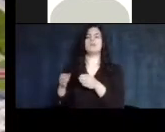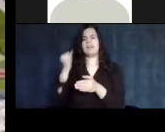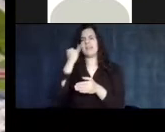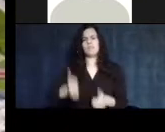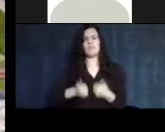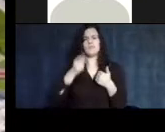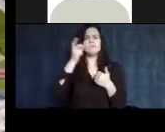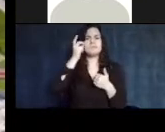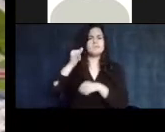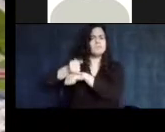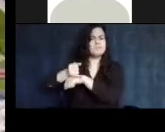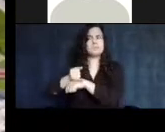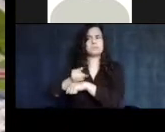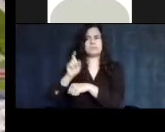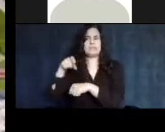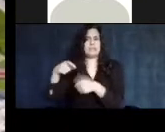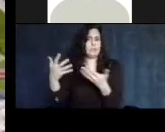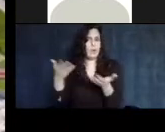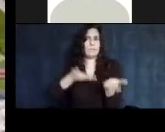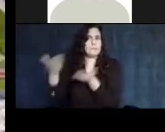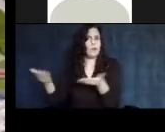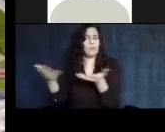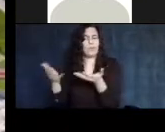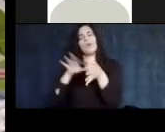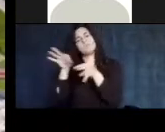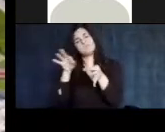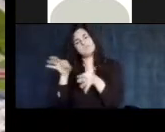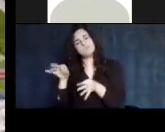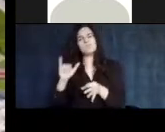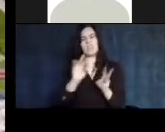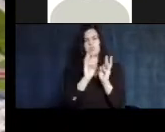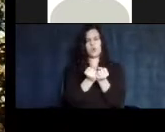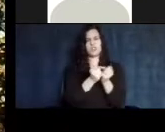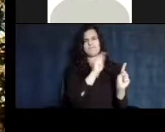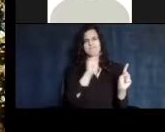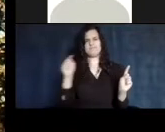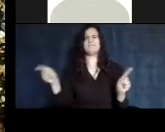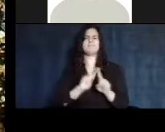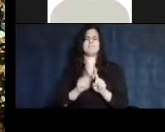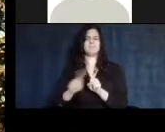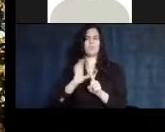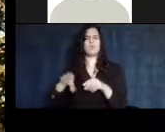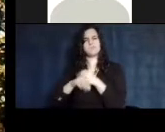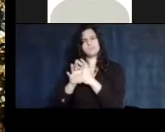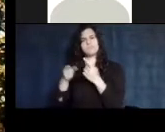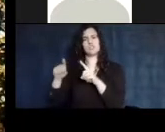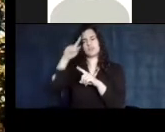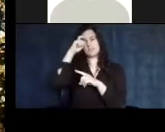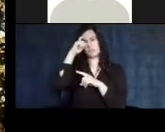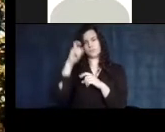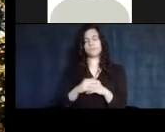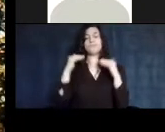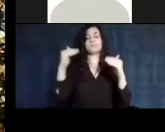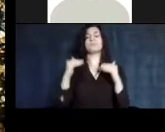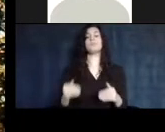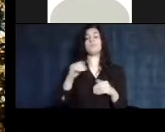throughout the whole summer. One of the exciting things, once you get back to campus in the fall, first, you